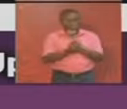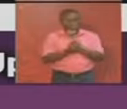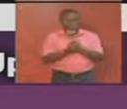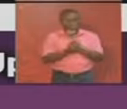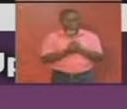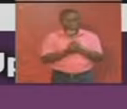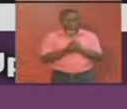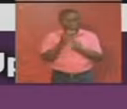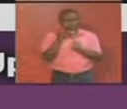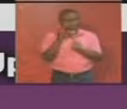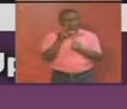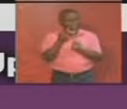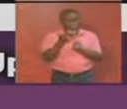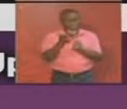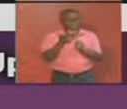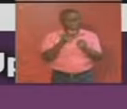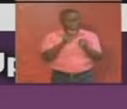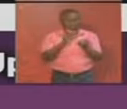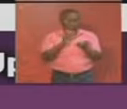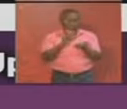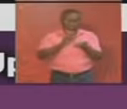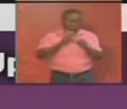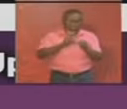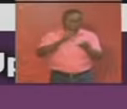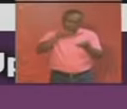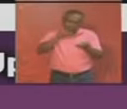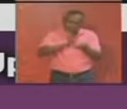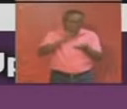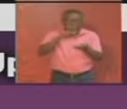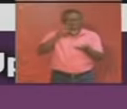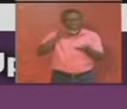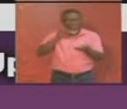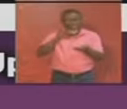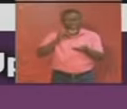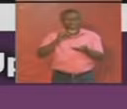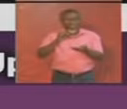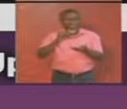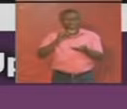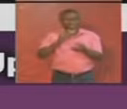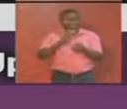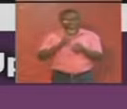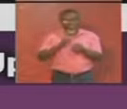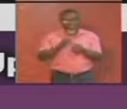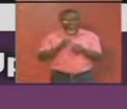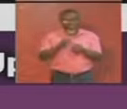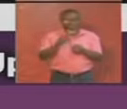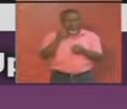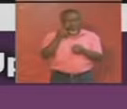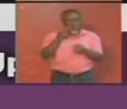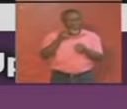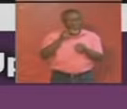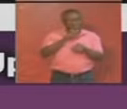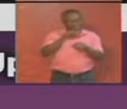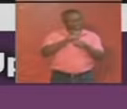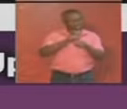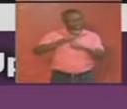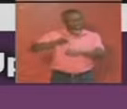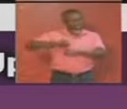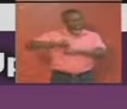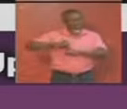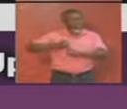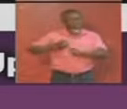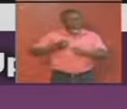community spread is what we're looking at. So, I mean, maybe Dr. Richards, your opinion on, and we know it is a national security issue, but maybe your